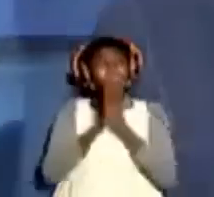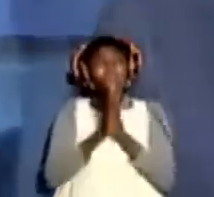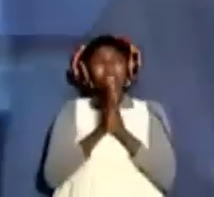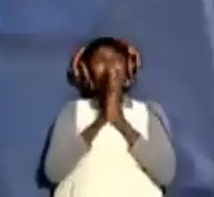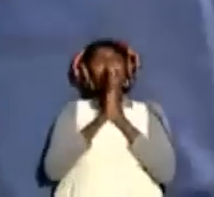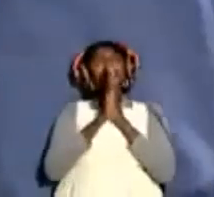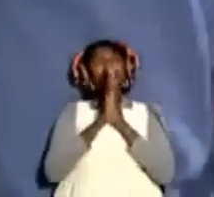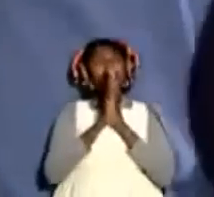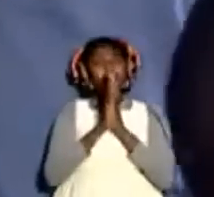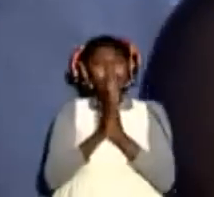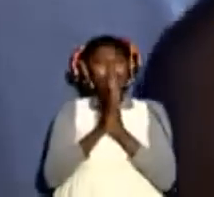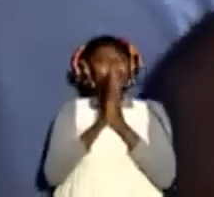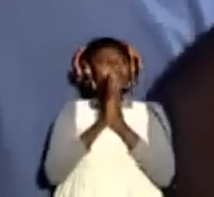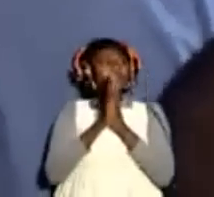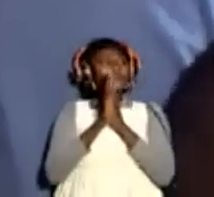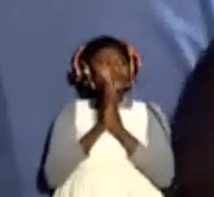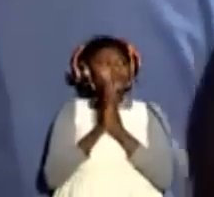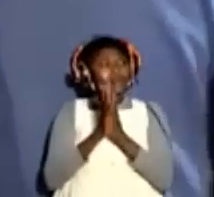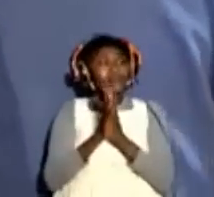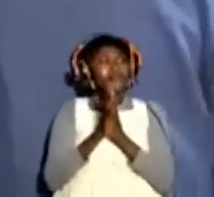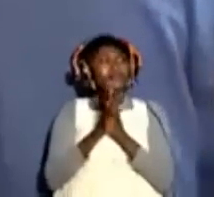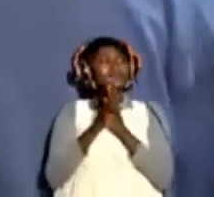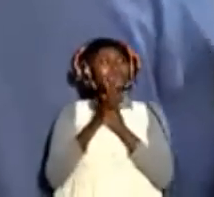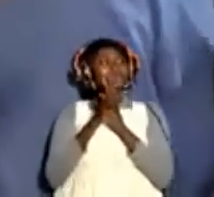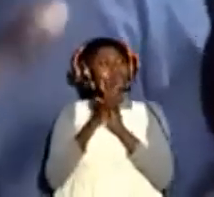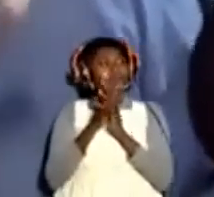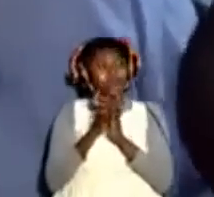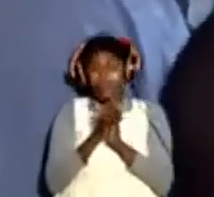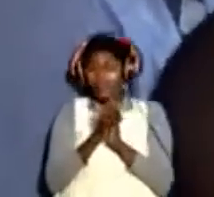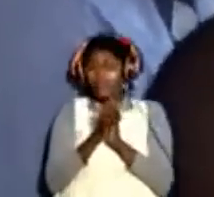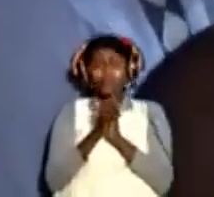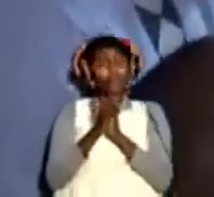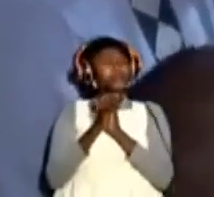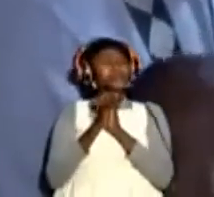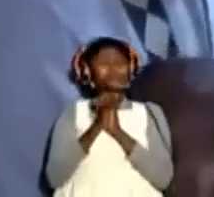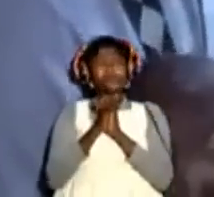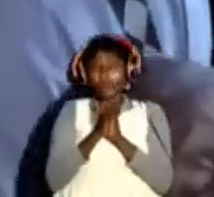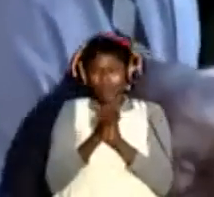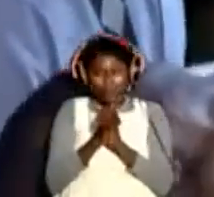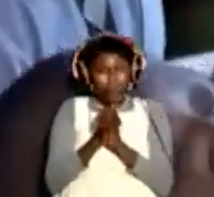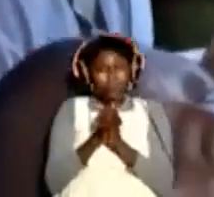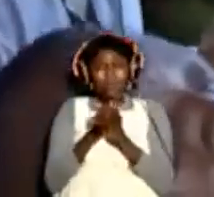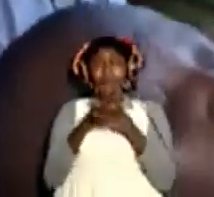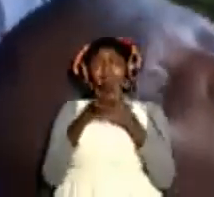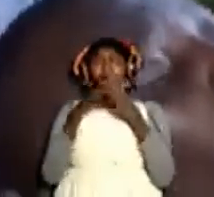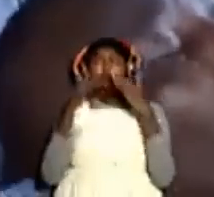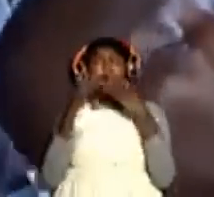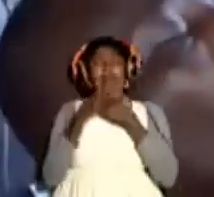Could my tears forever flow? Oh, could never